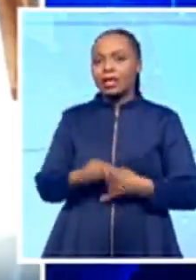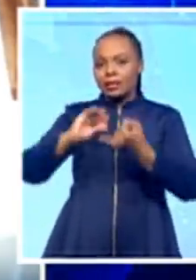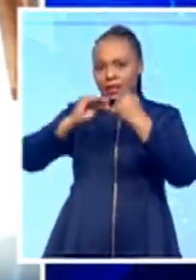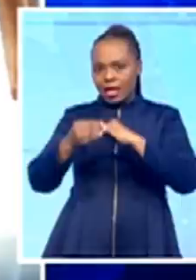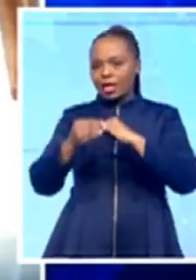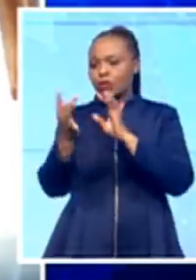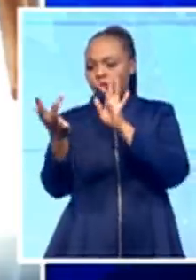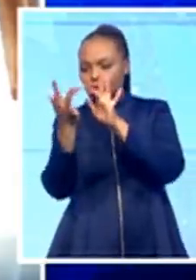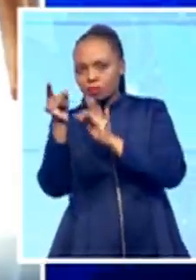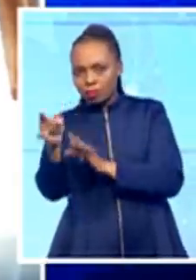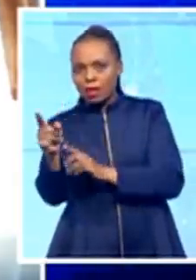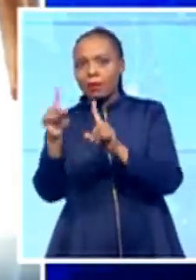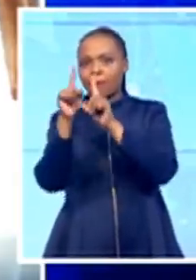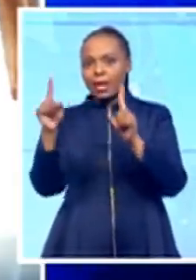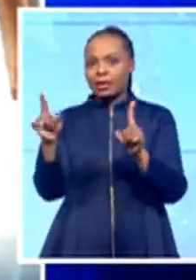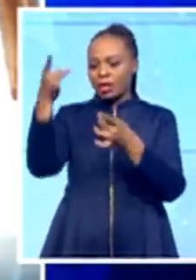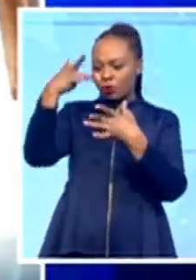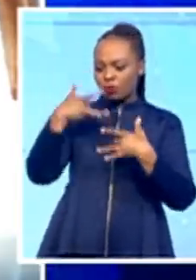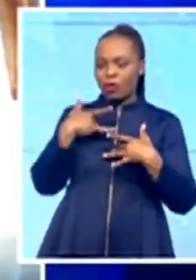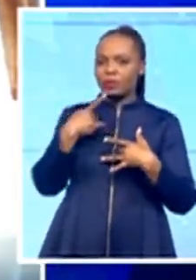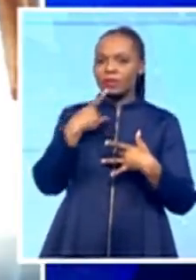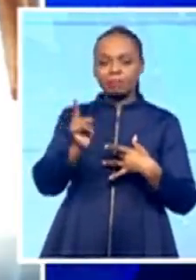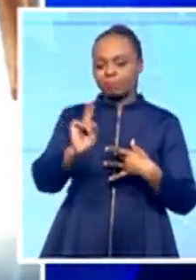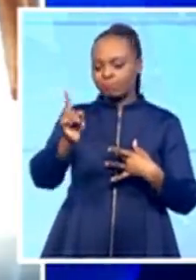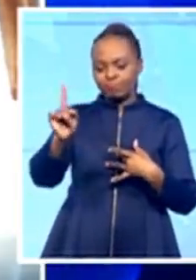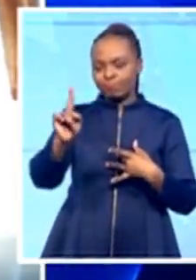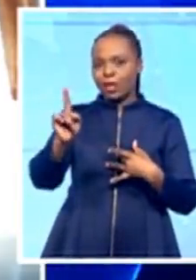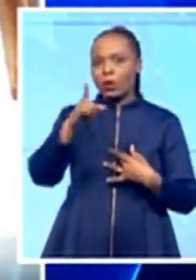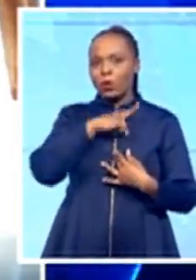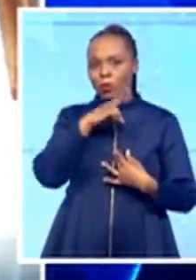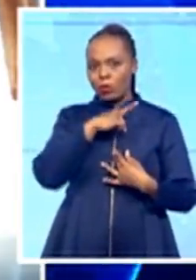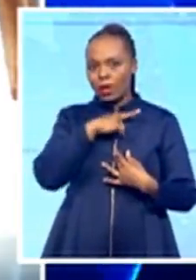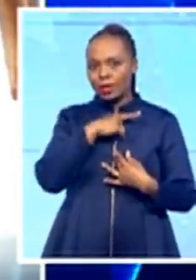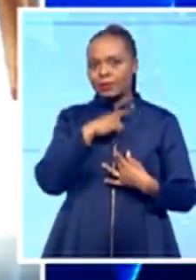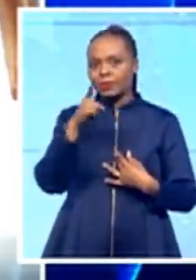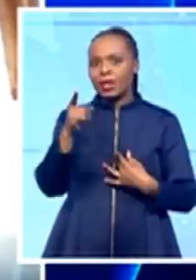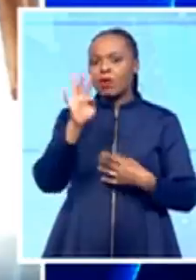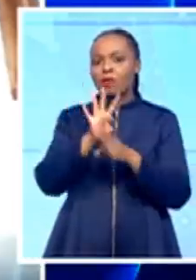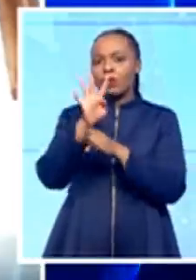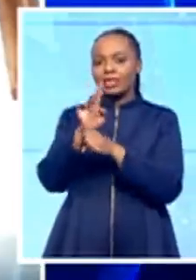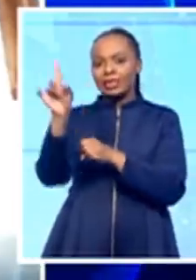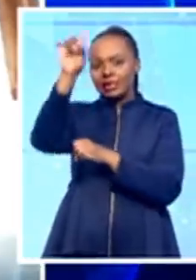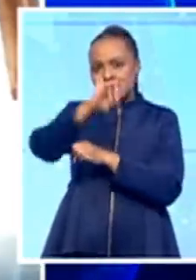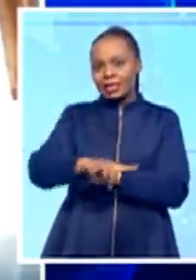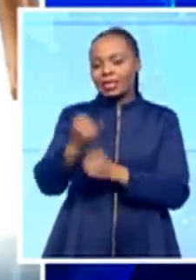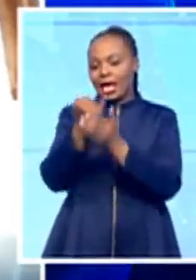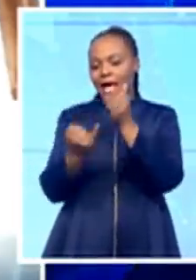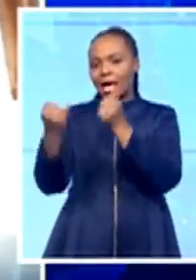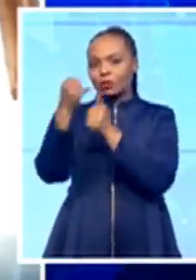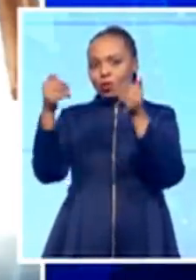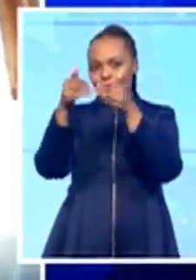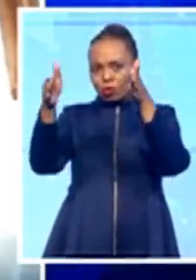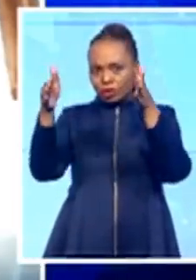gate. Because of 14-day isolation, all processes of the prison. Mm. But